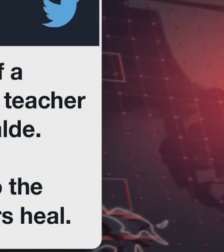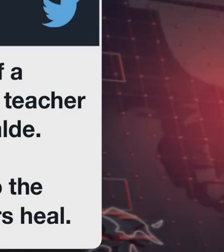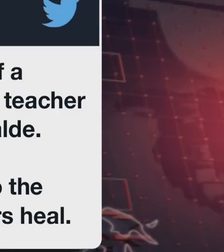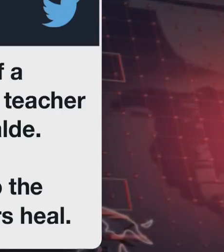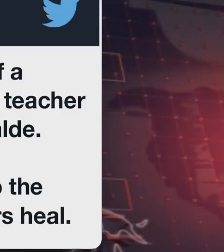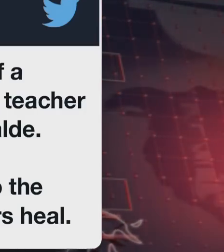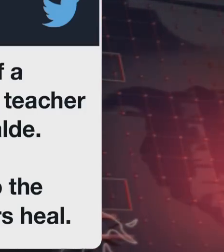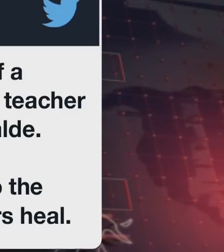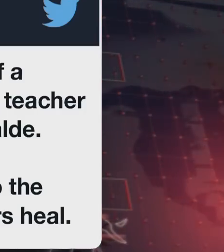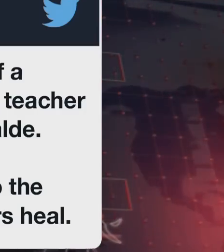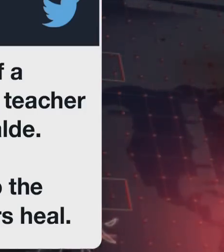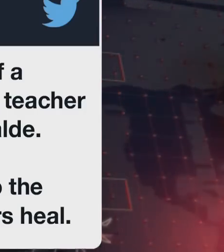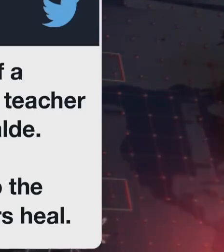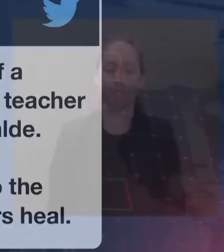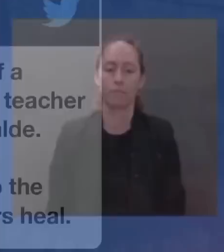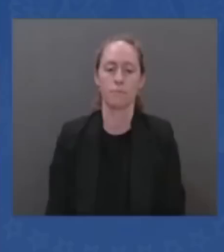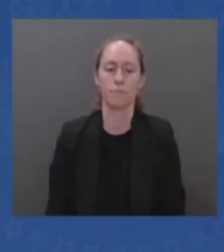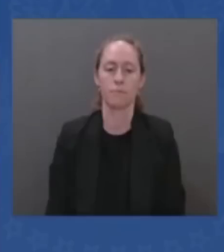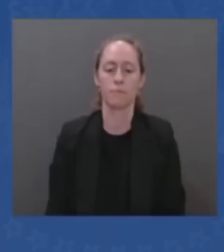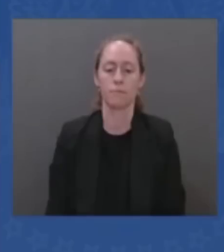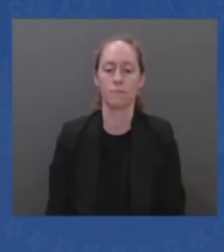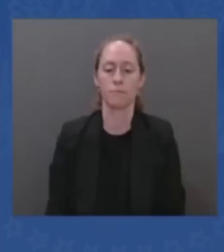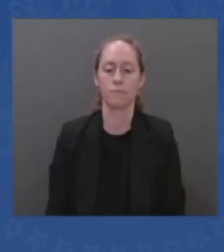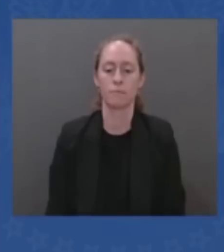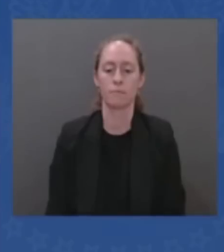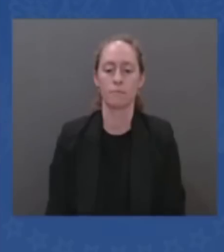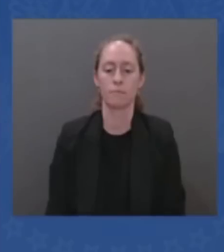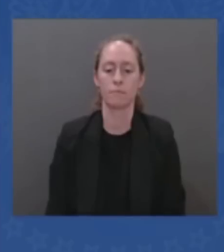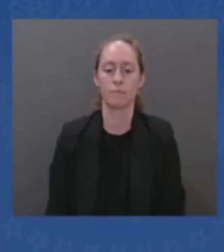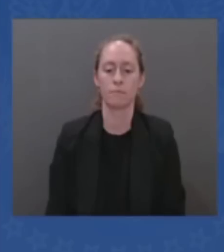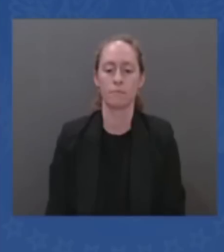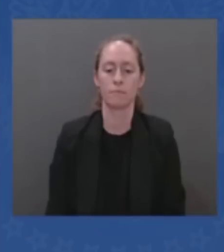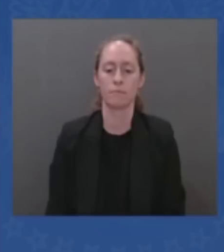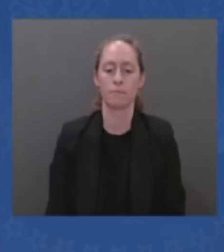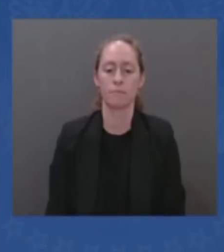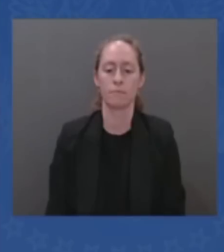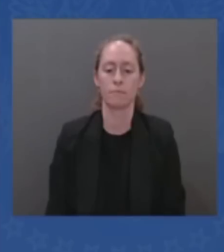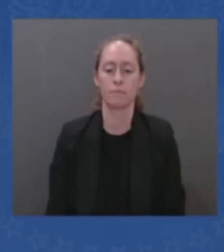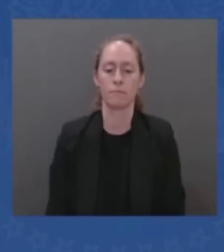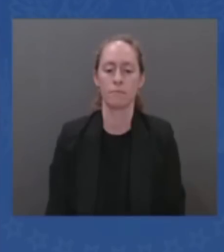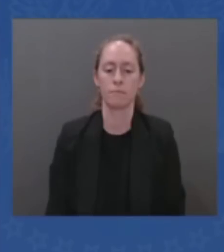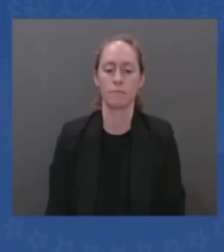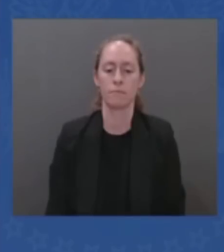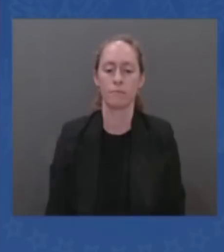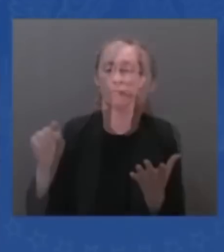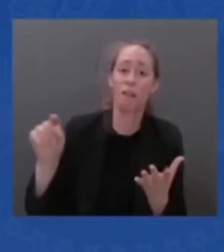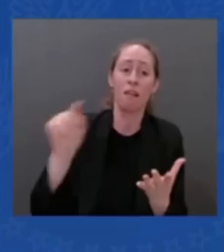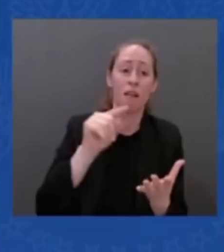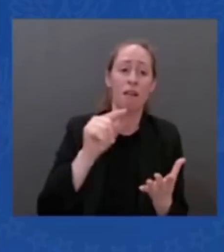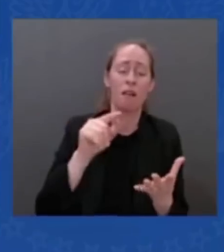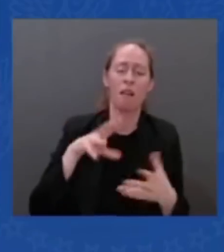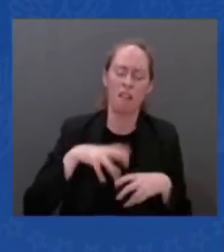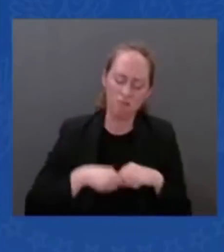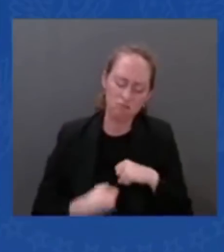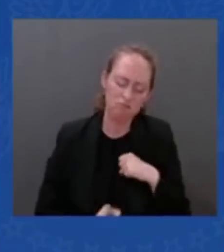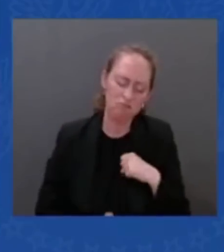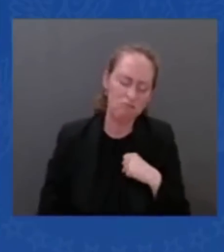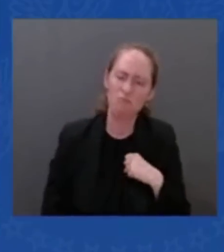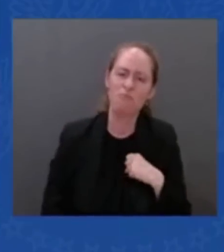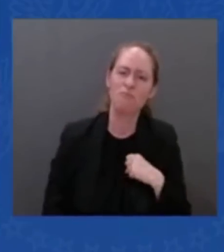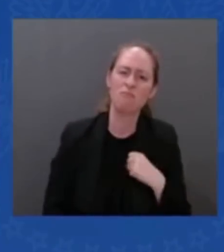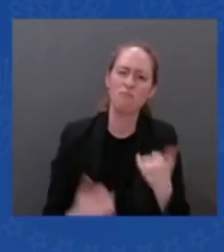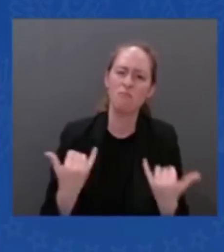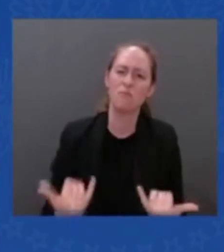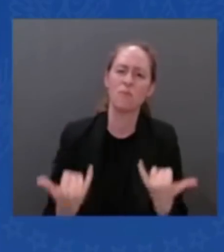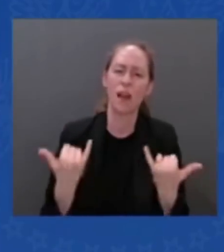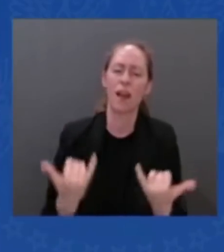sent his support team to their neighboring town. At the White House, fresh from his trip to Asia, an emotional President Joe Biden appealed to lawmakers